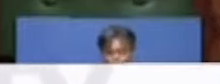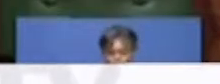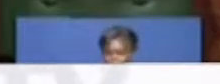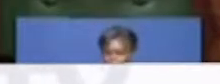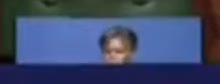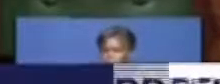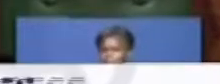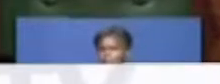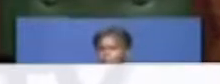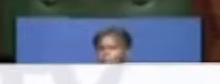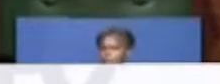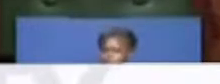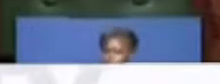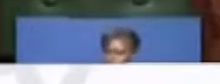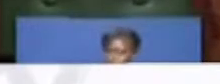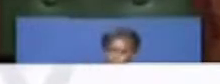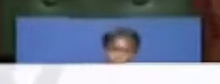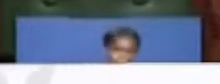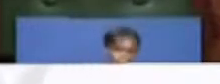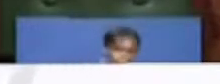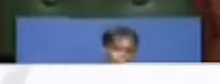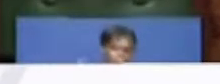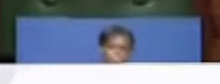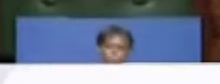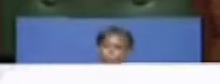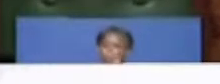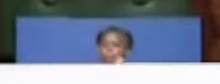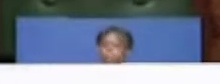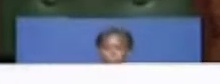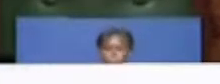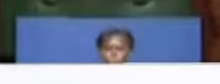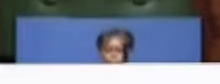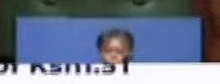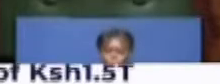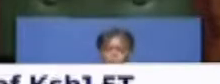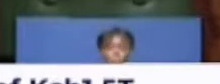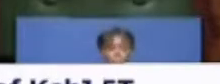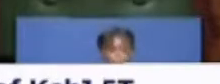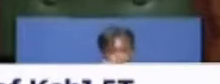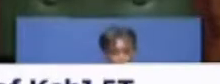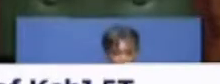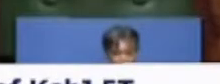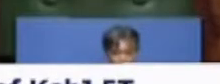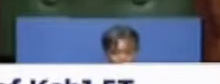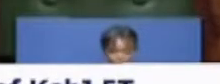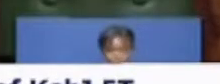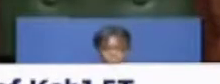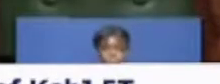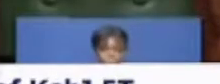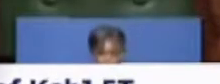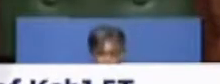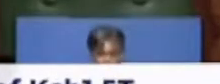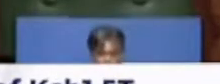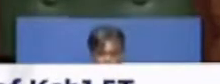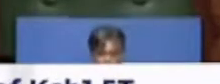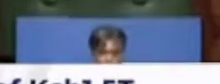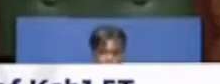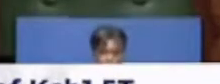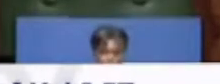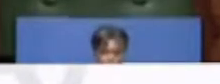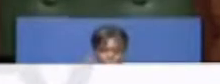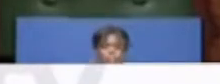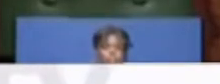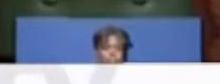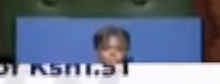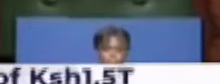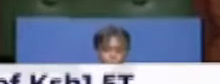as history, reflects that during this reporting period, my administration did attempt to